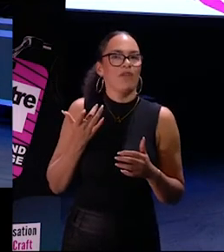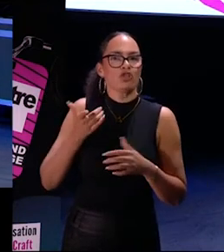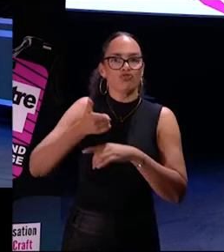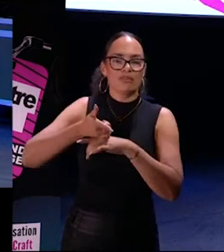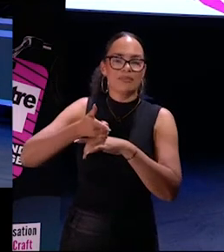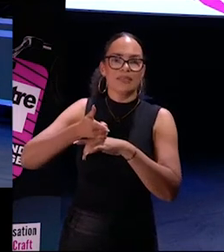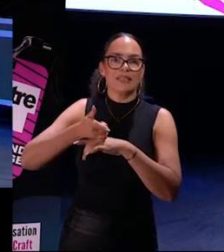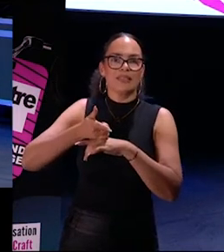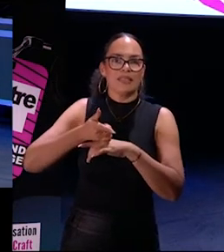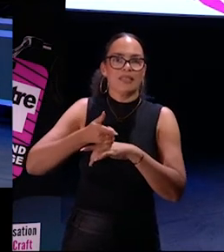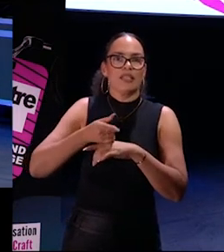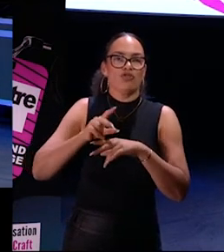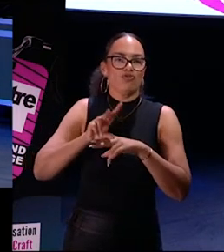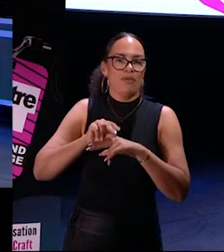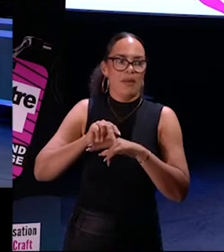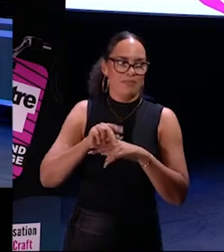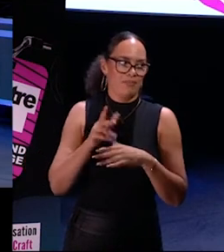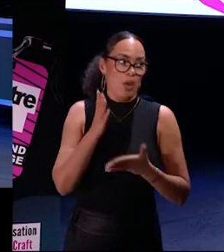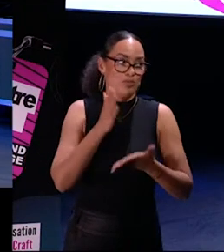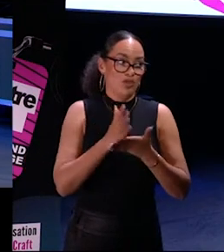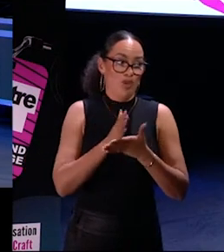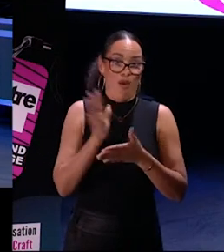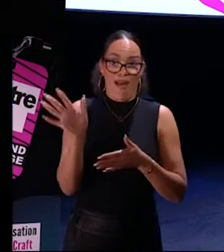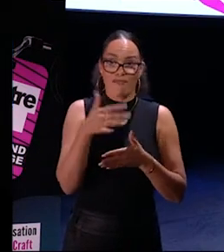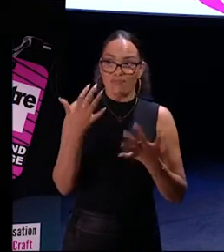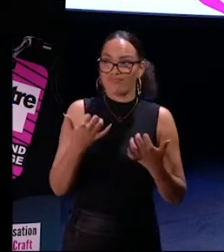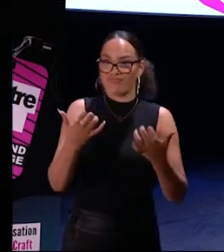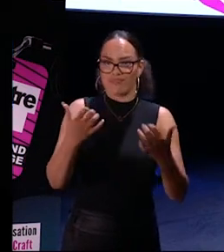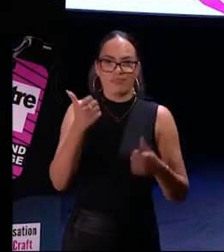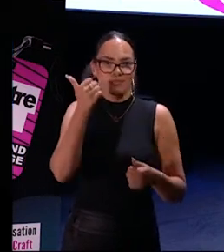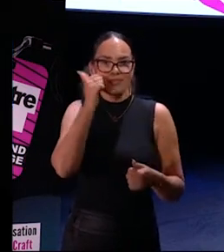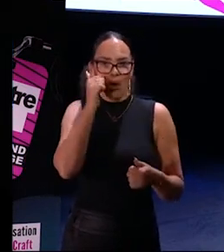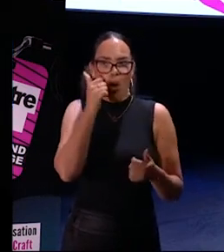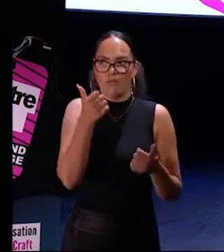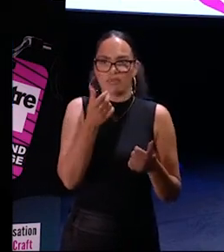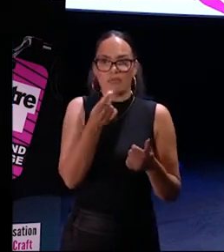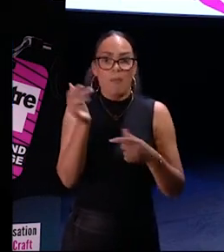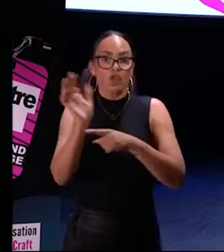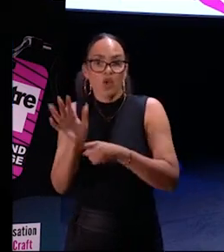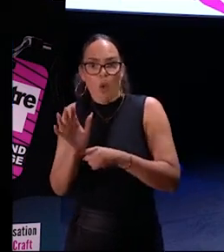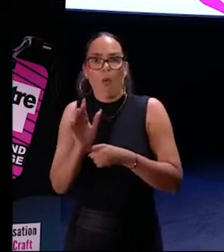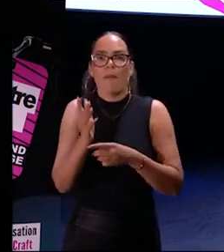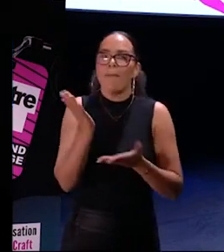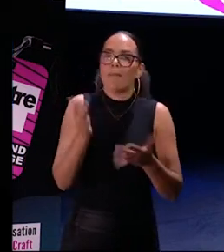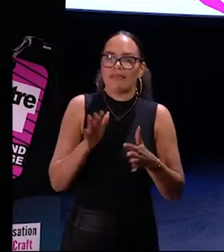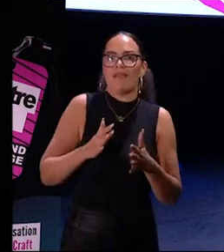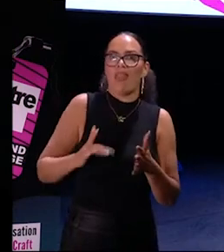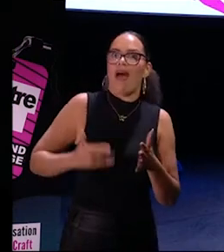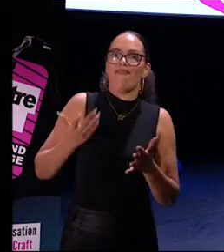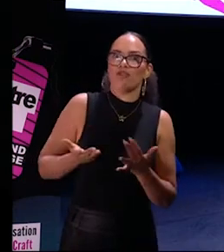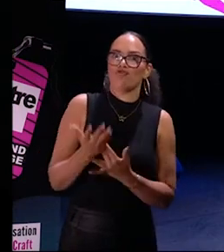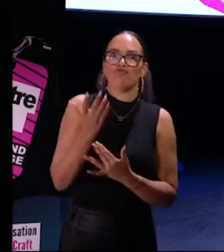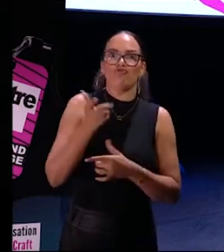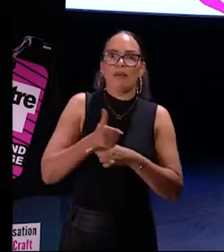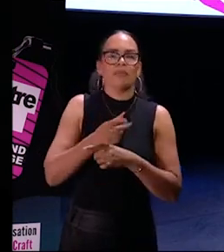sure everyone here in the theatre and online have seen a show or a program that was live streamed. Some of them are